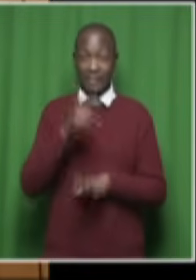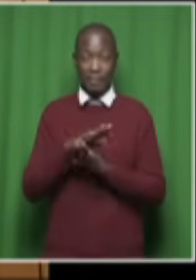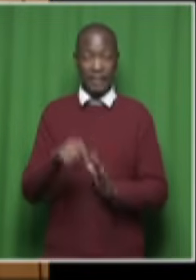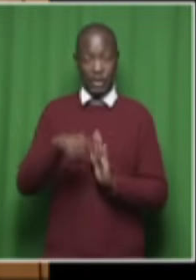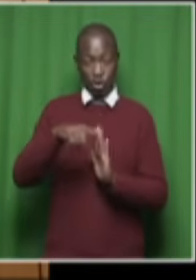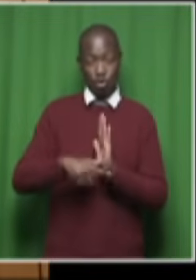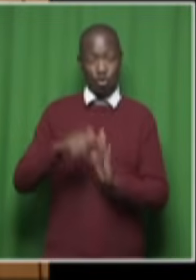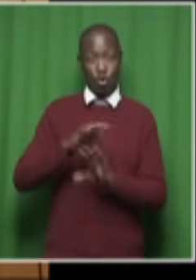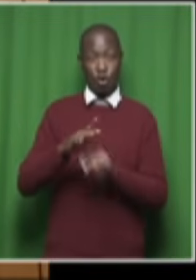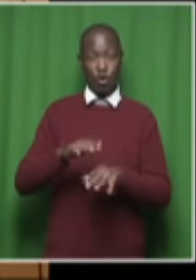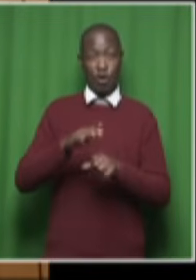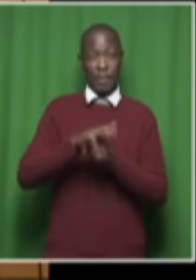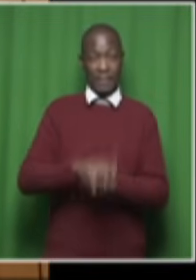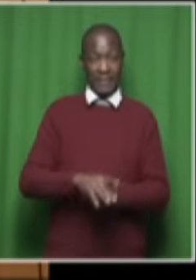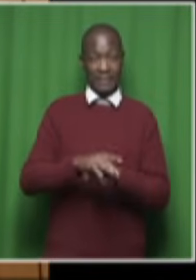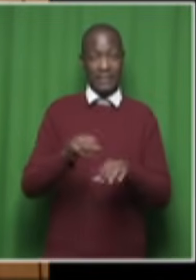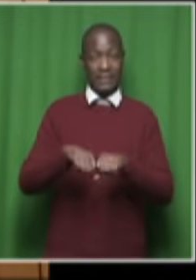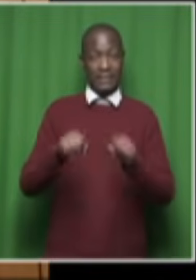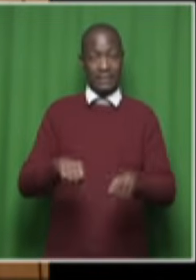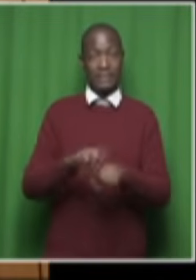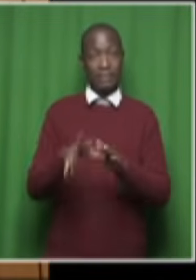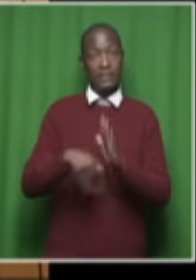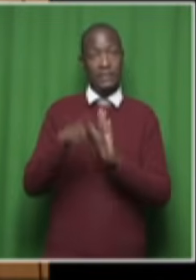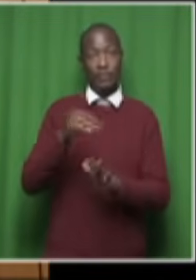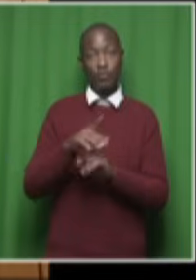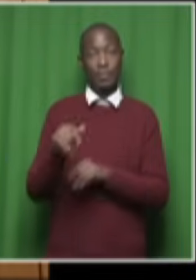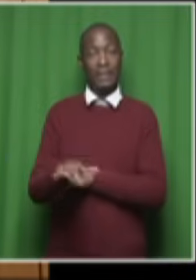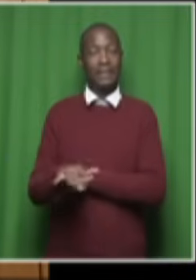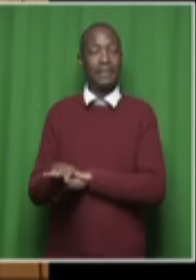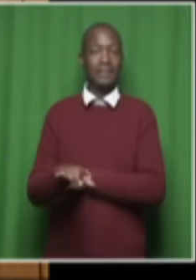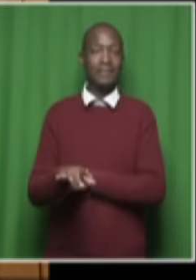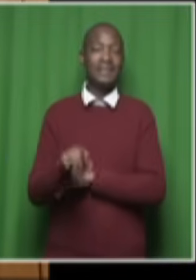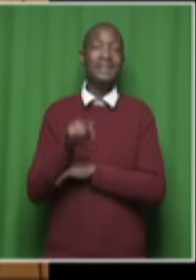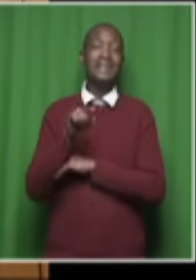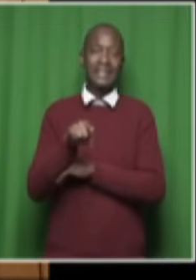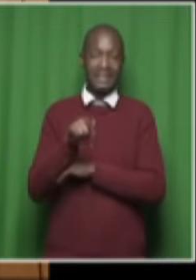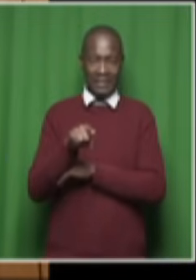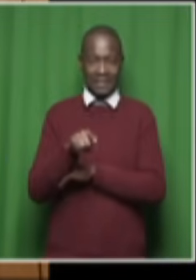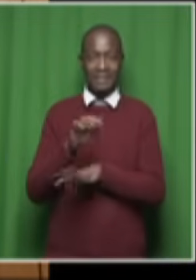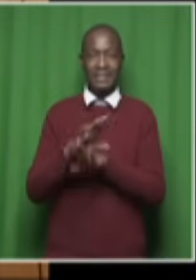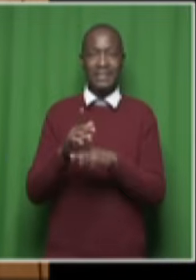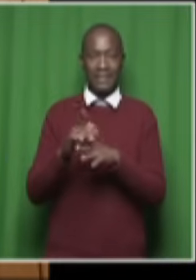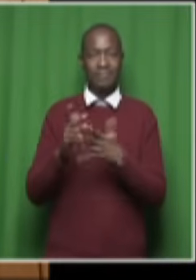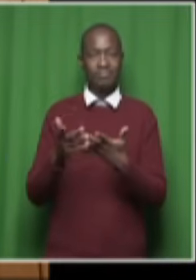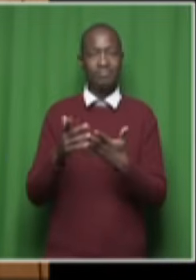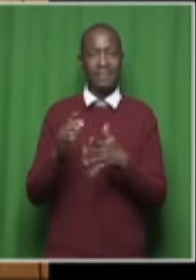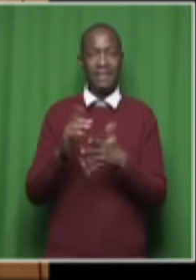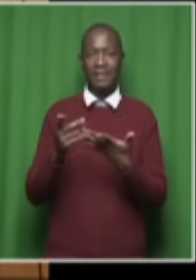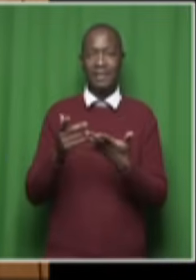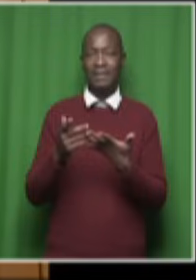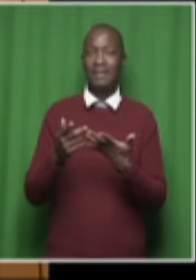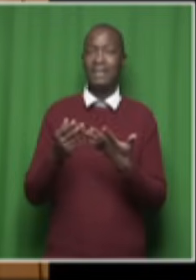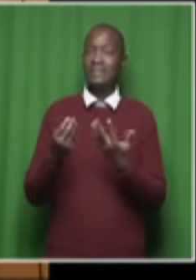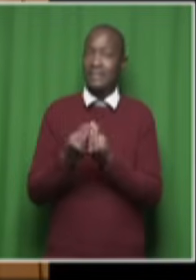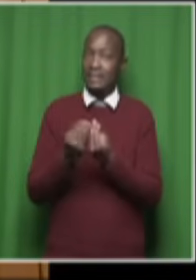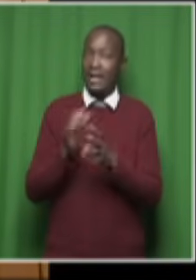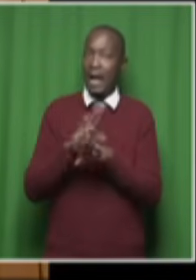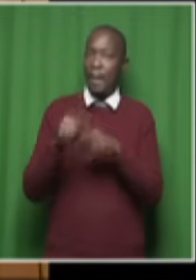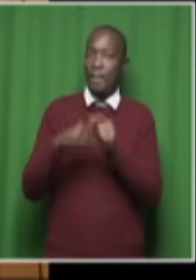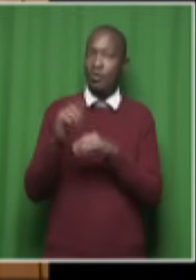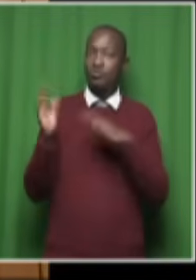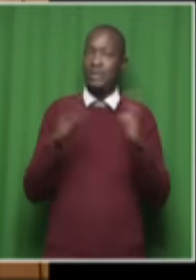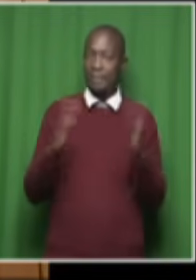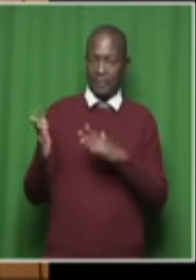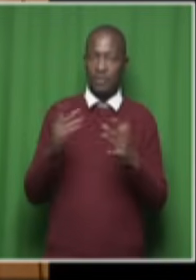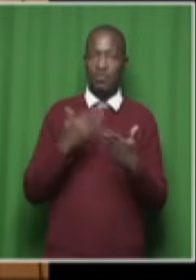systems developing in that same area. So that characteristic of the climate system can really lead one to